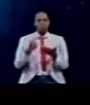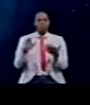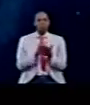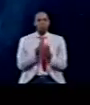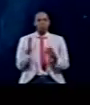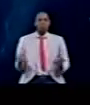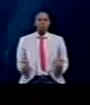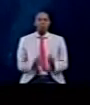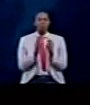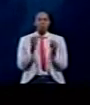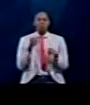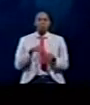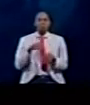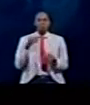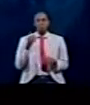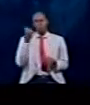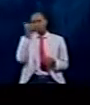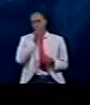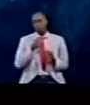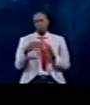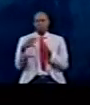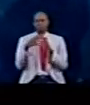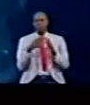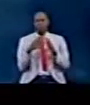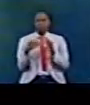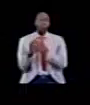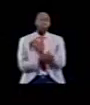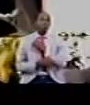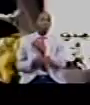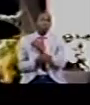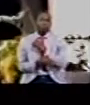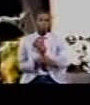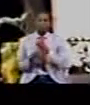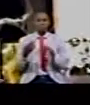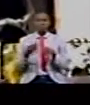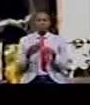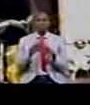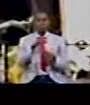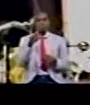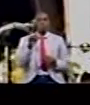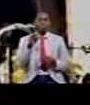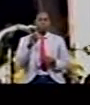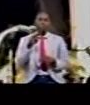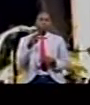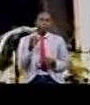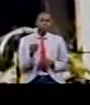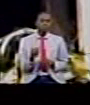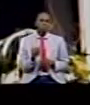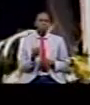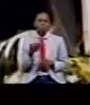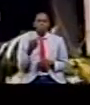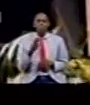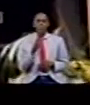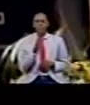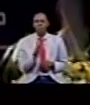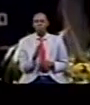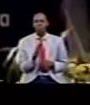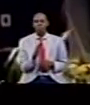a small oil. And he said, okay, go and borrow a lot of vessels, shut your